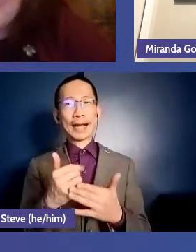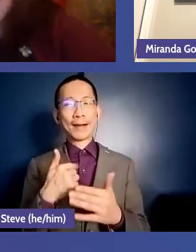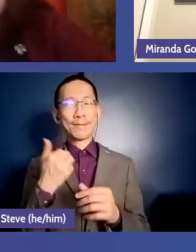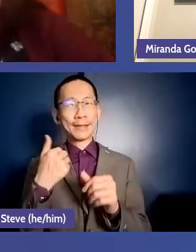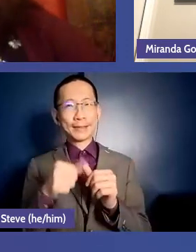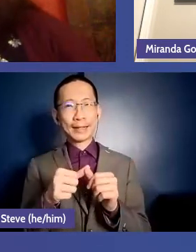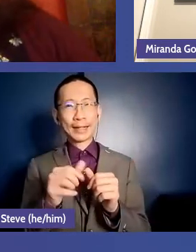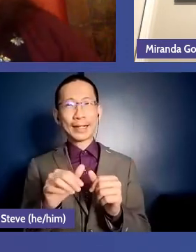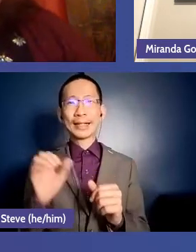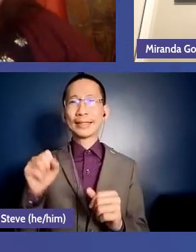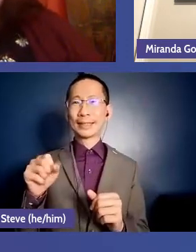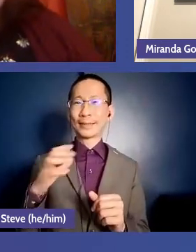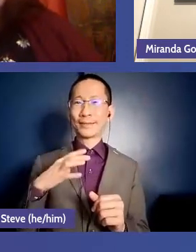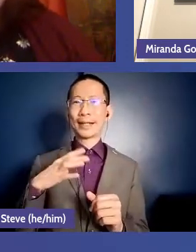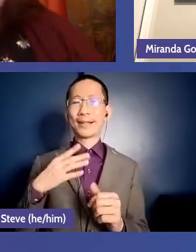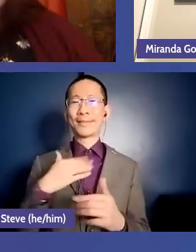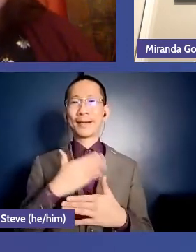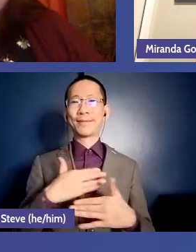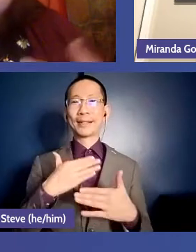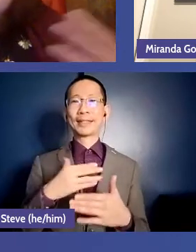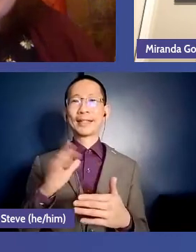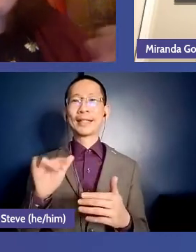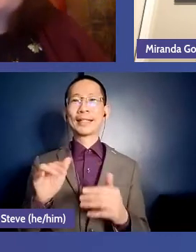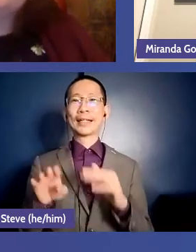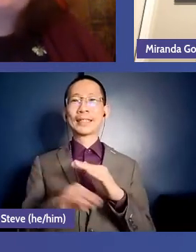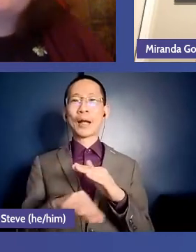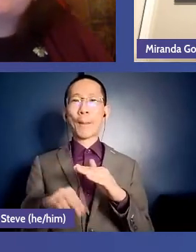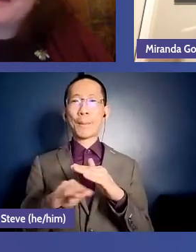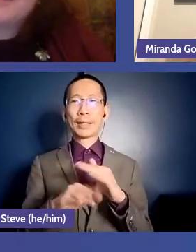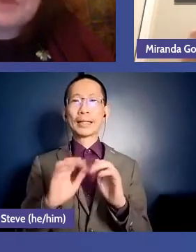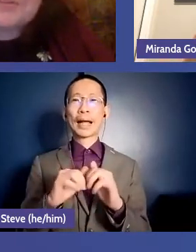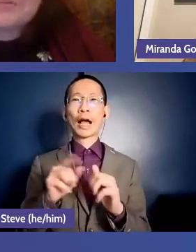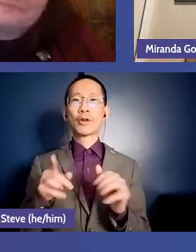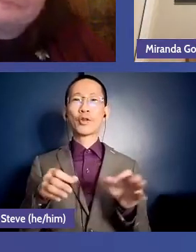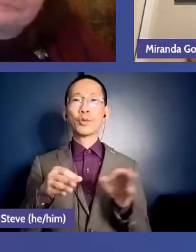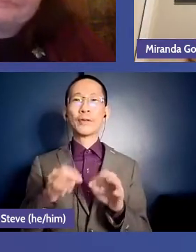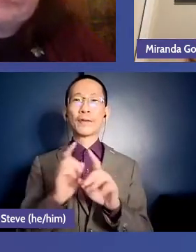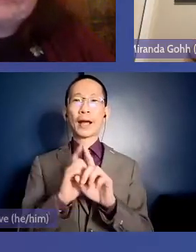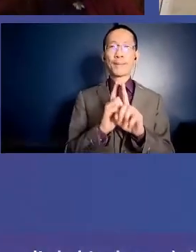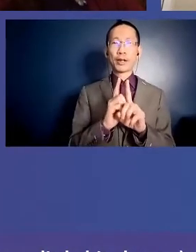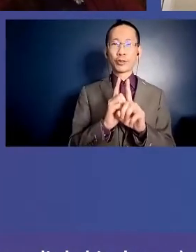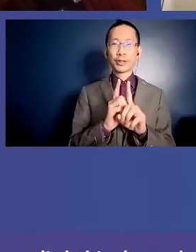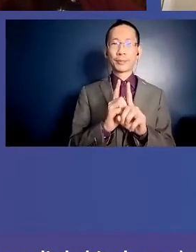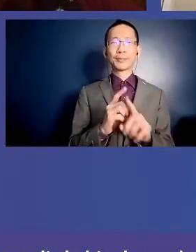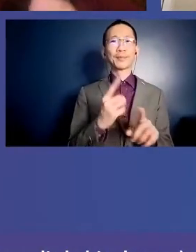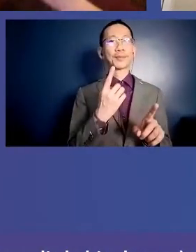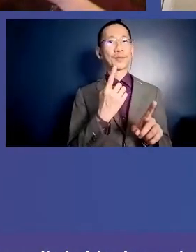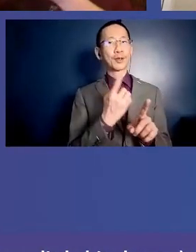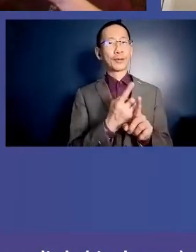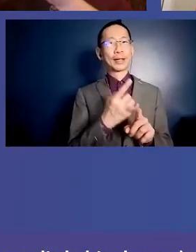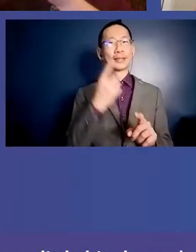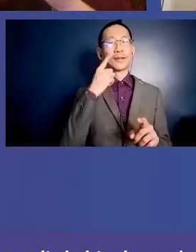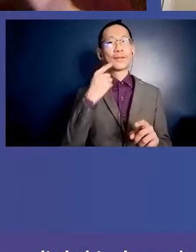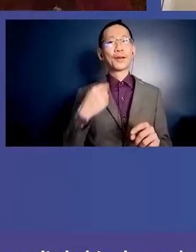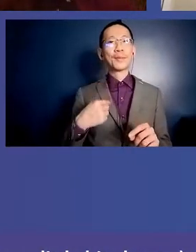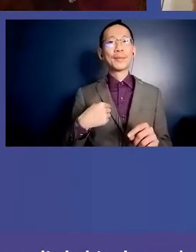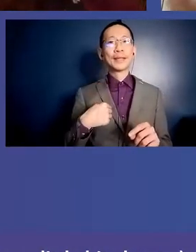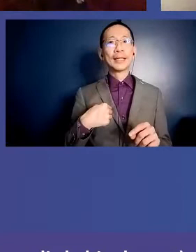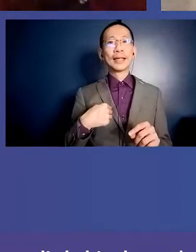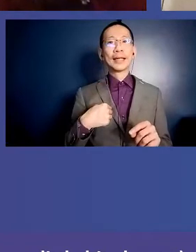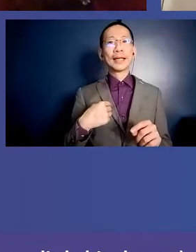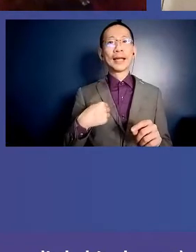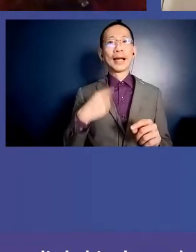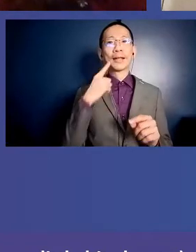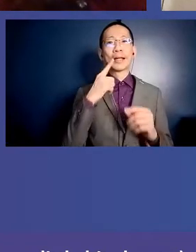Oh, yeah, no, my pleasure. So this is basically, how do you define mentorship? Right. So for me, when I'm thinking